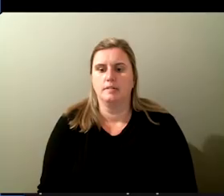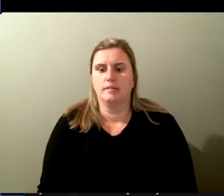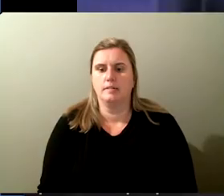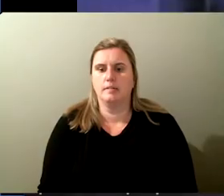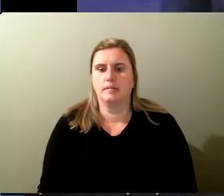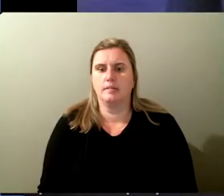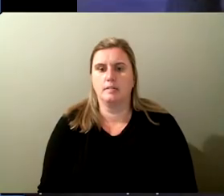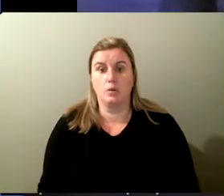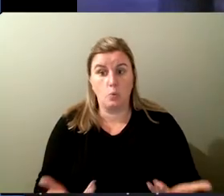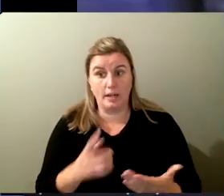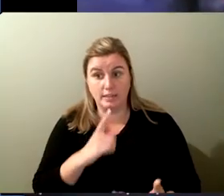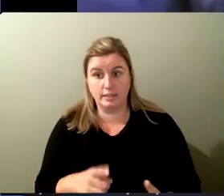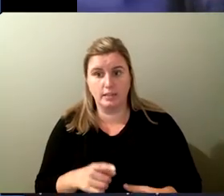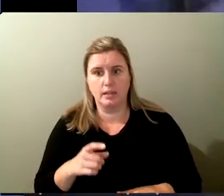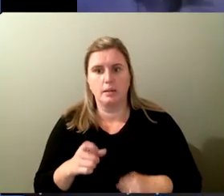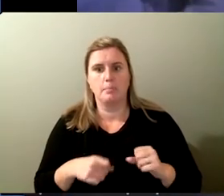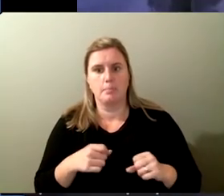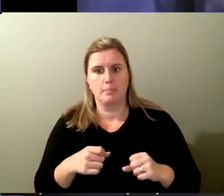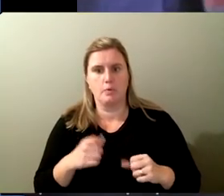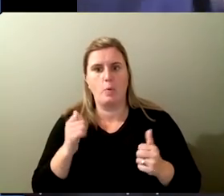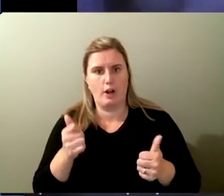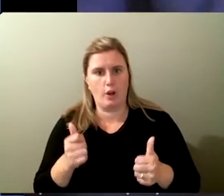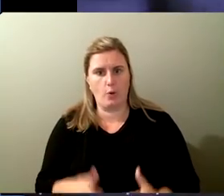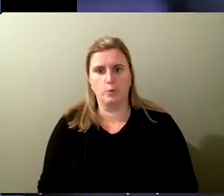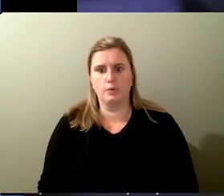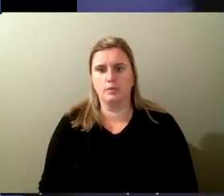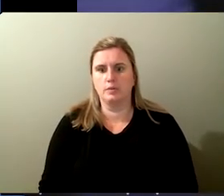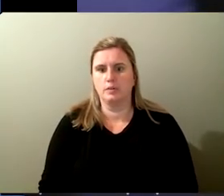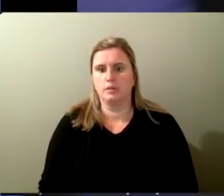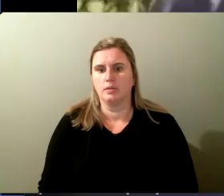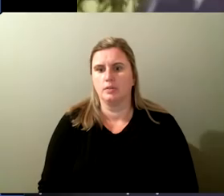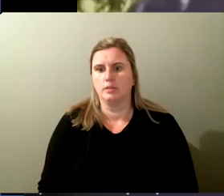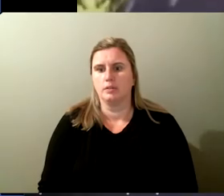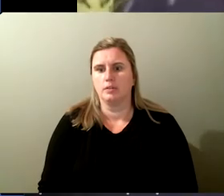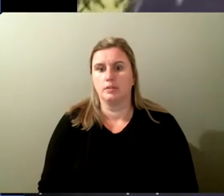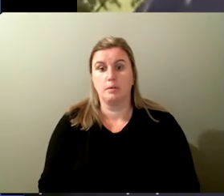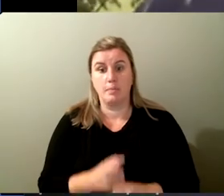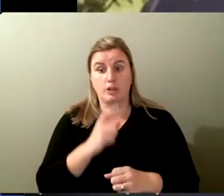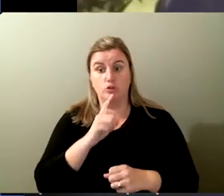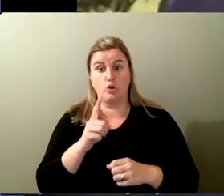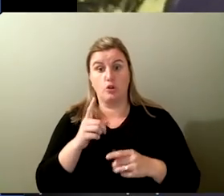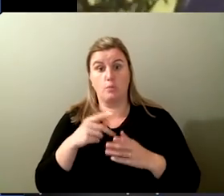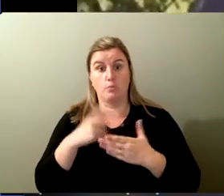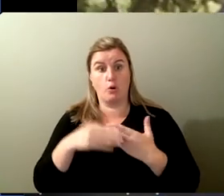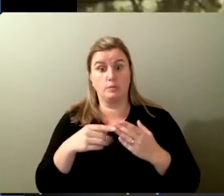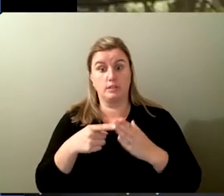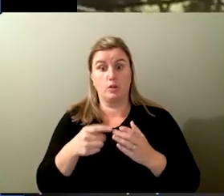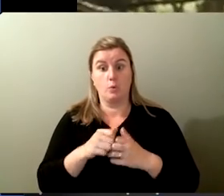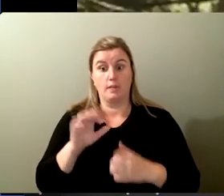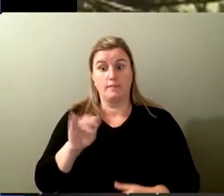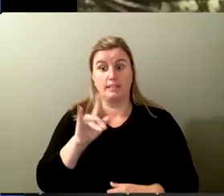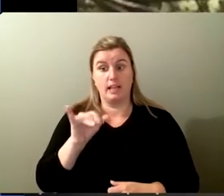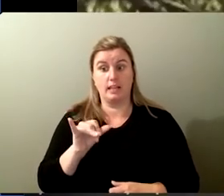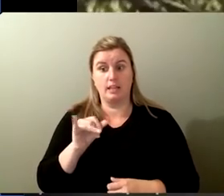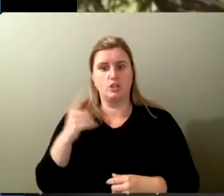What is it? Like. Way to go. In order to make sure that programs are delivered with fidelity, it is